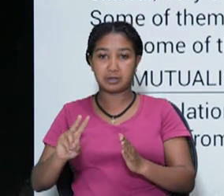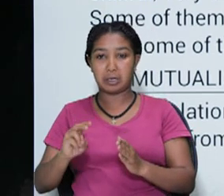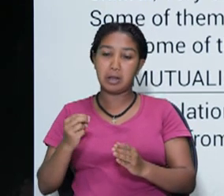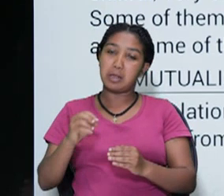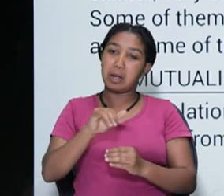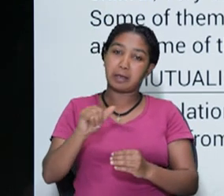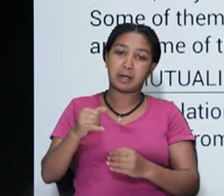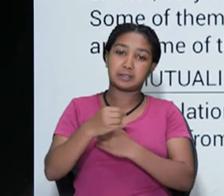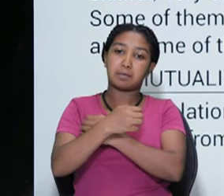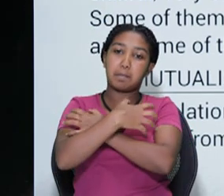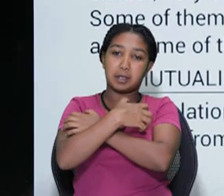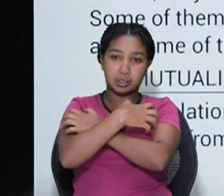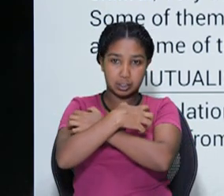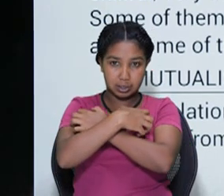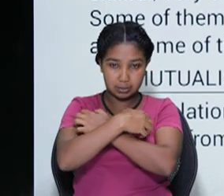bears.